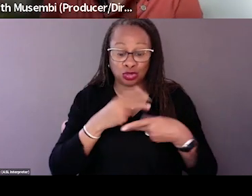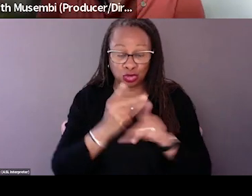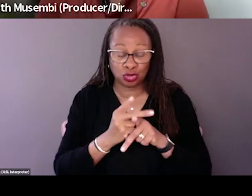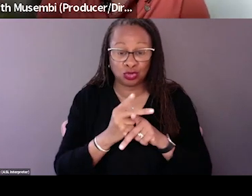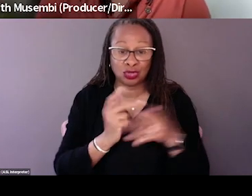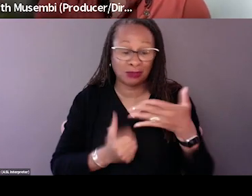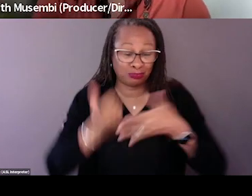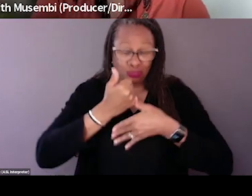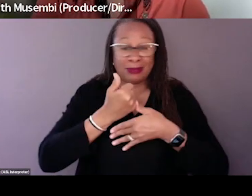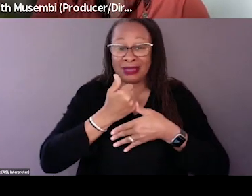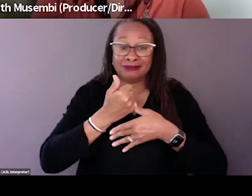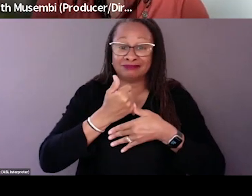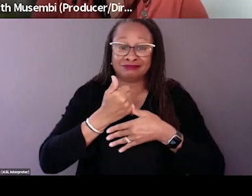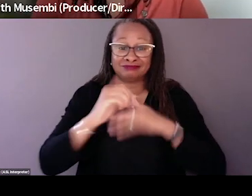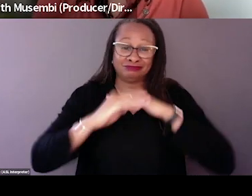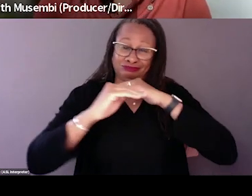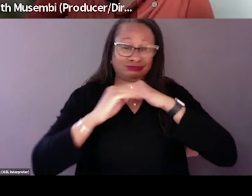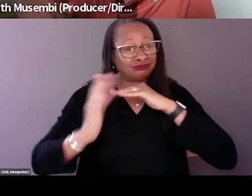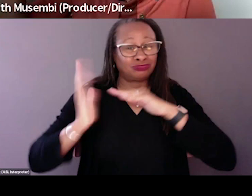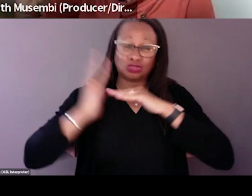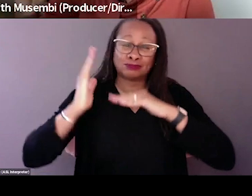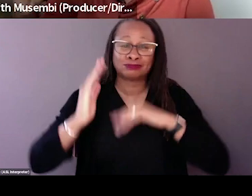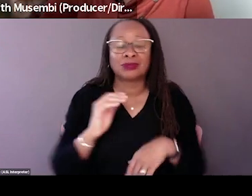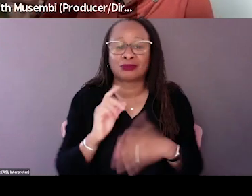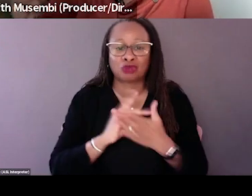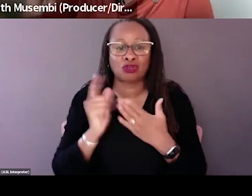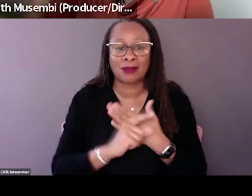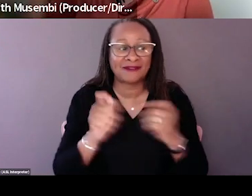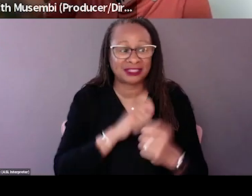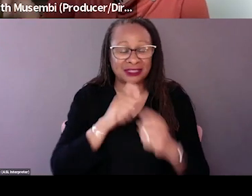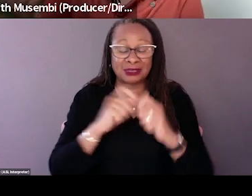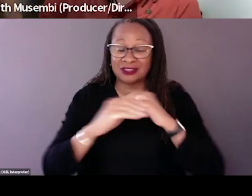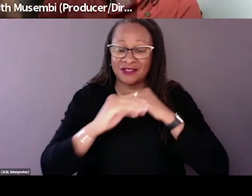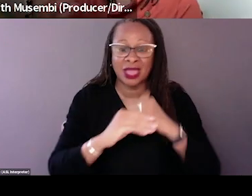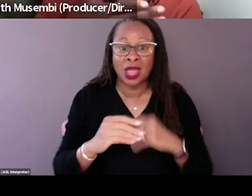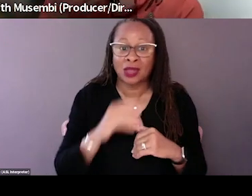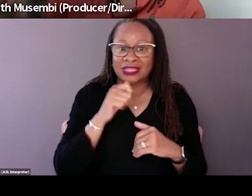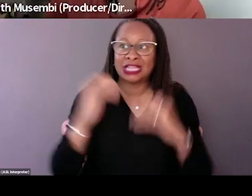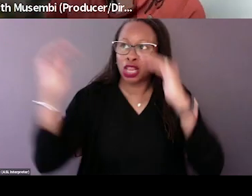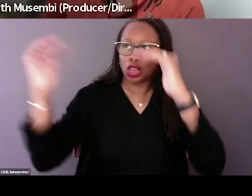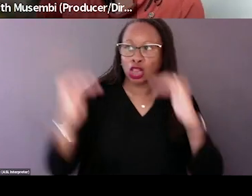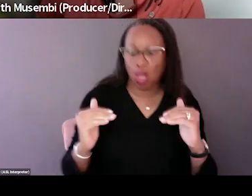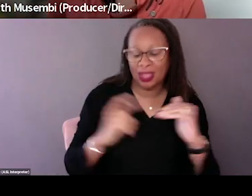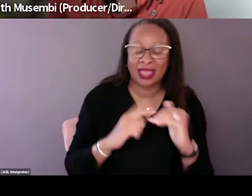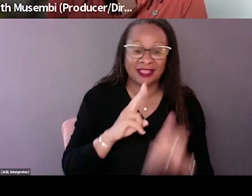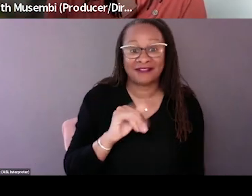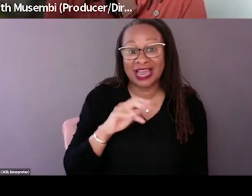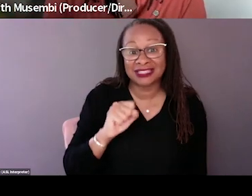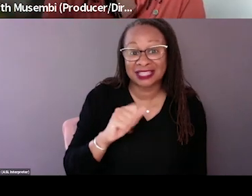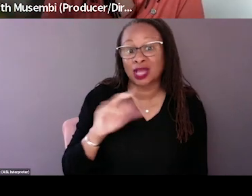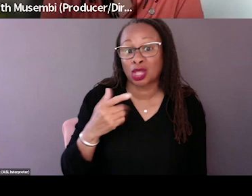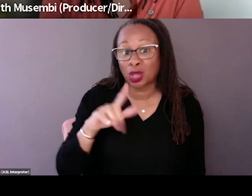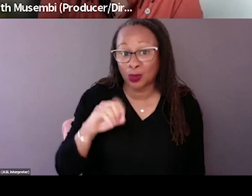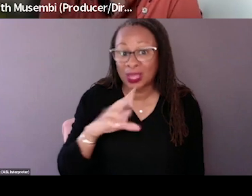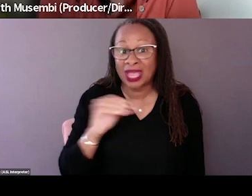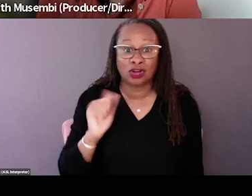level. So it's not like we had the bar lowered for us, and Vanessa and Chloe and all the leaders just